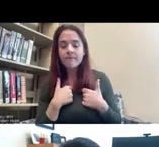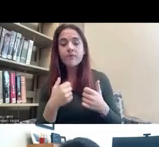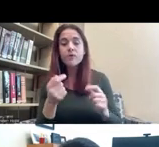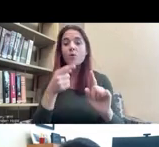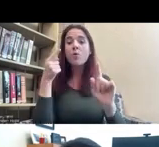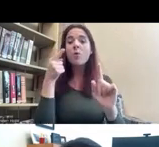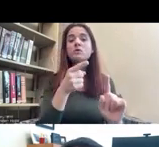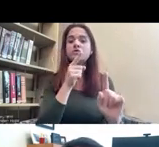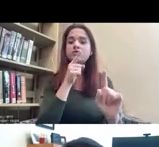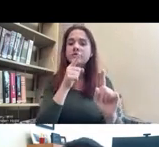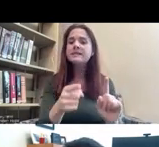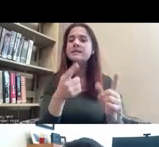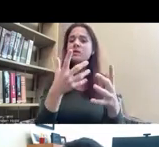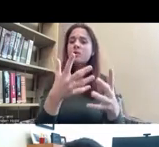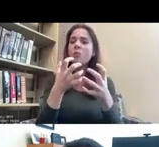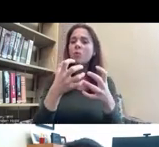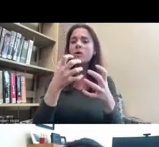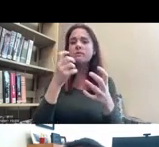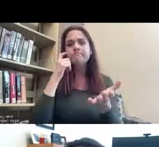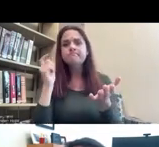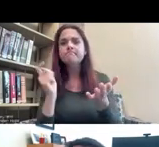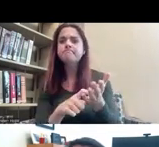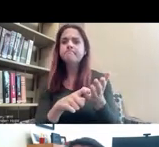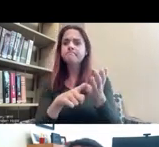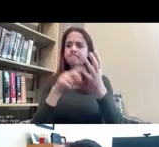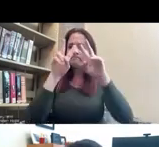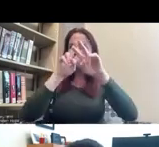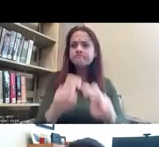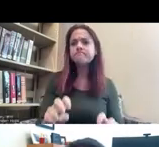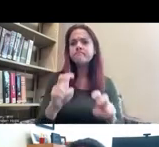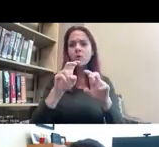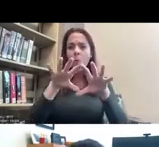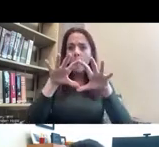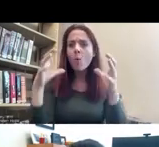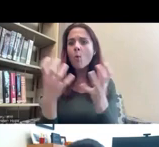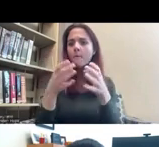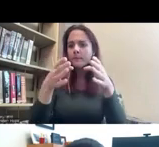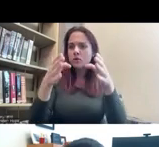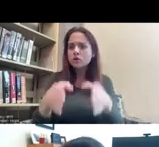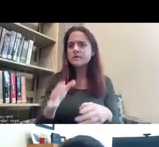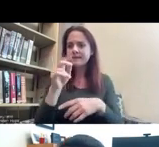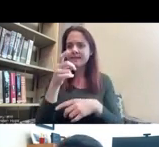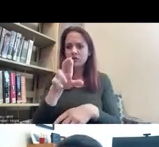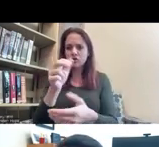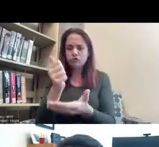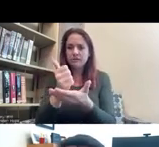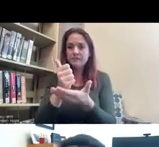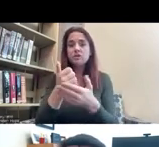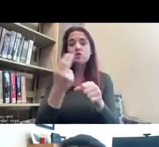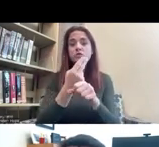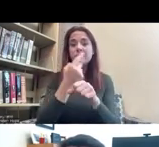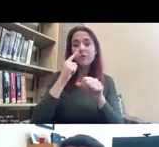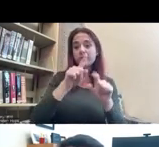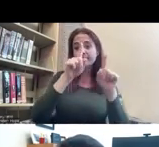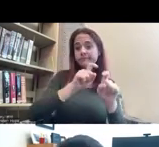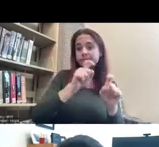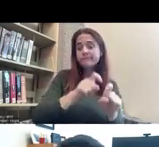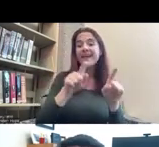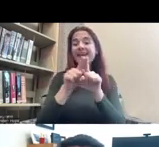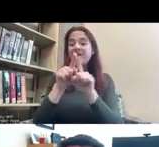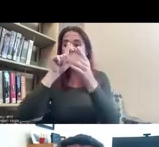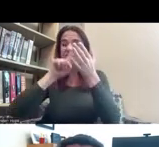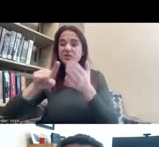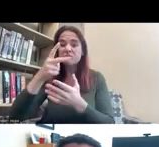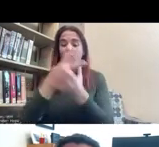whole person impact of cancer and treatment. And these are both used in research and in clinical practice to help influence